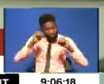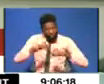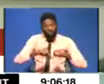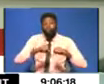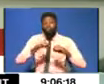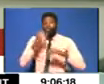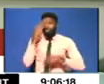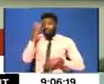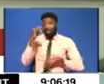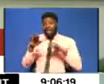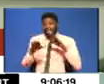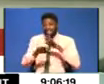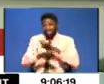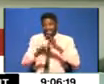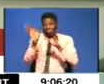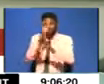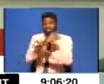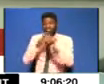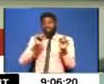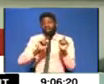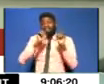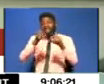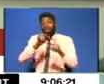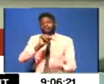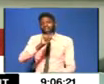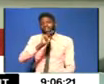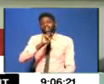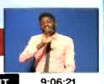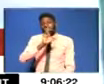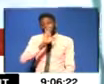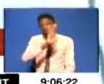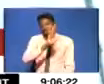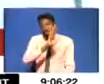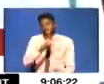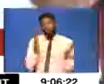National Delegates Conference at the Bomas of Kenya on Sunday.